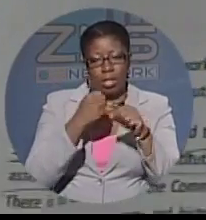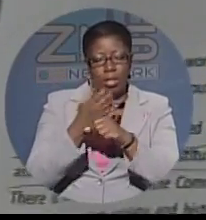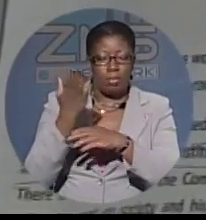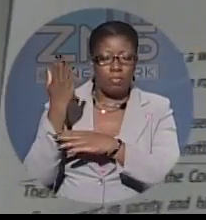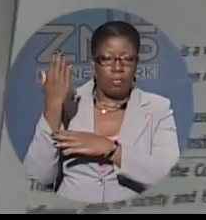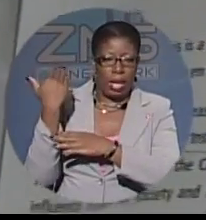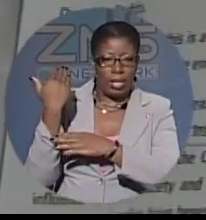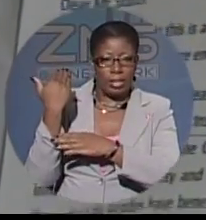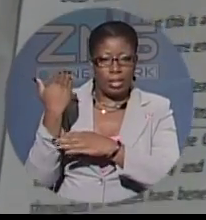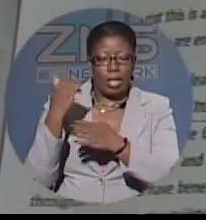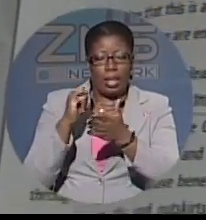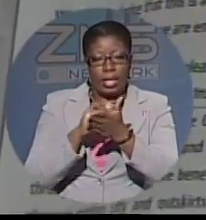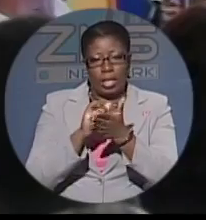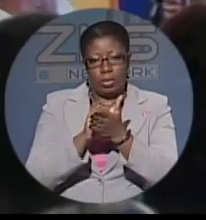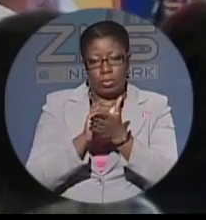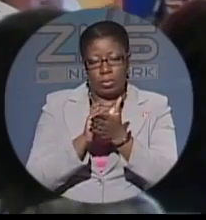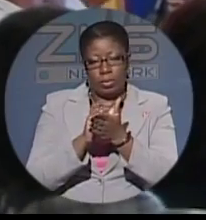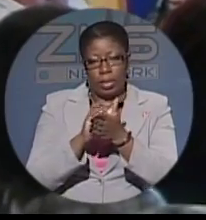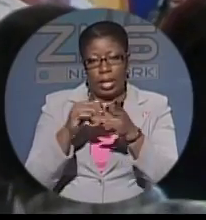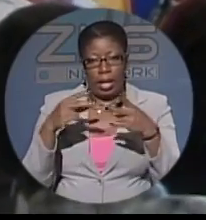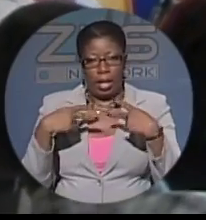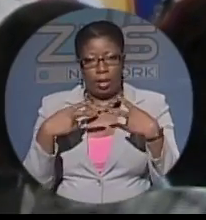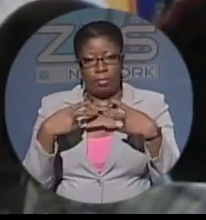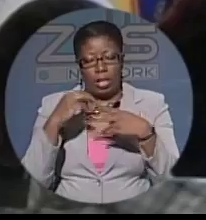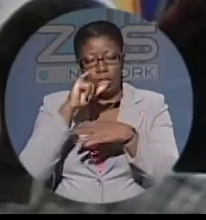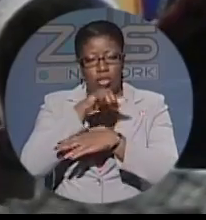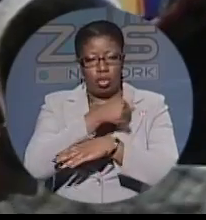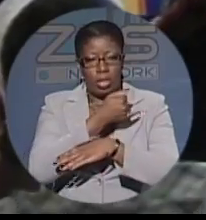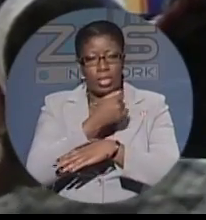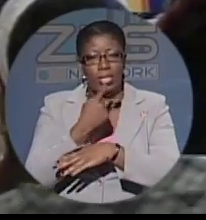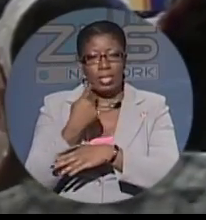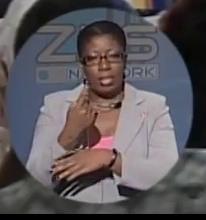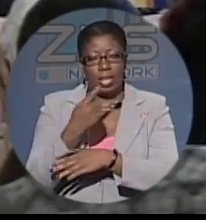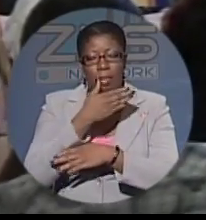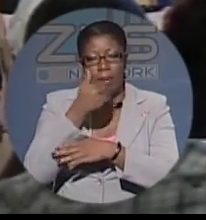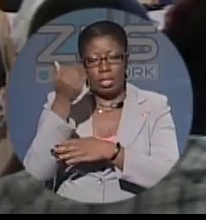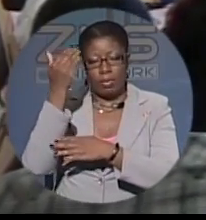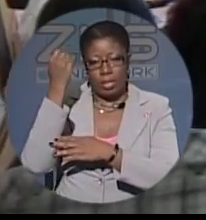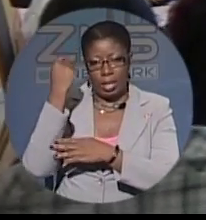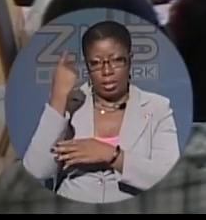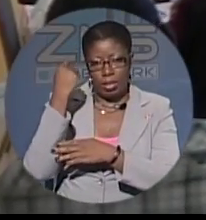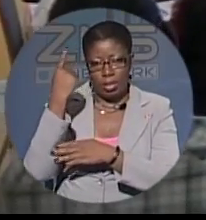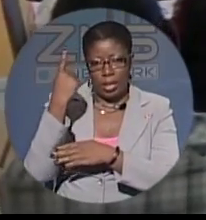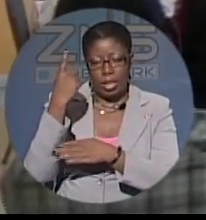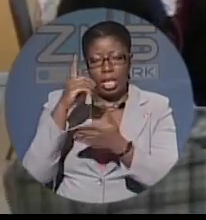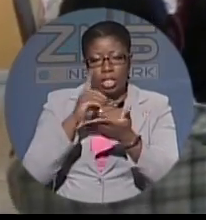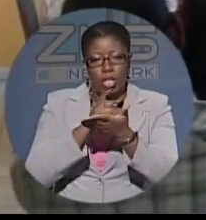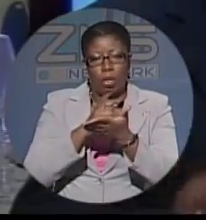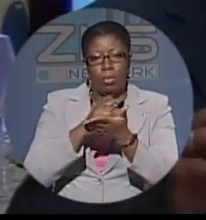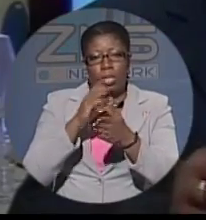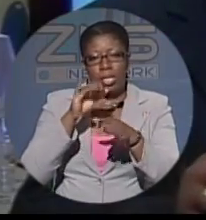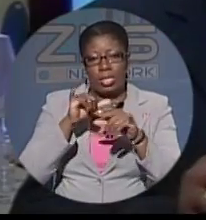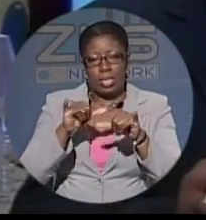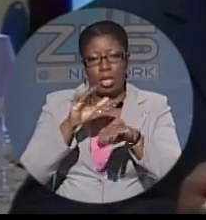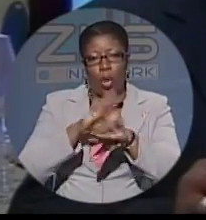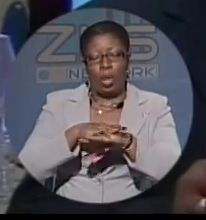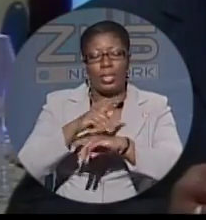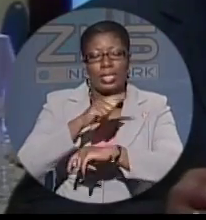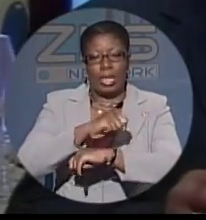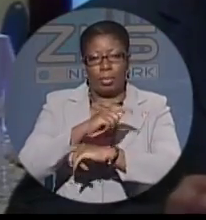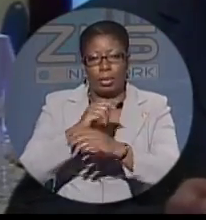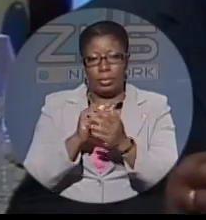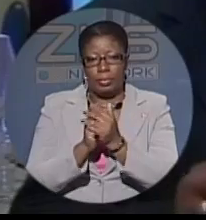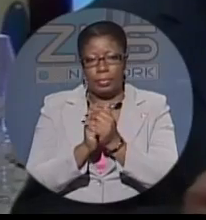and presented to the Port Authority, and Johnson said, to the best of his knowledge, the document is still on the table. The president of